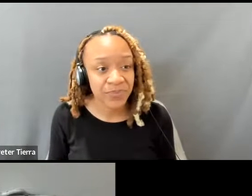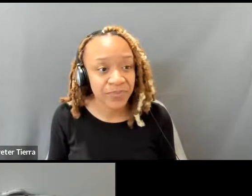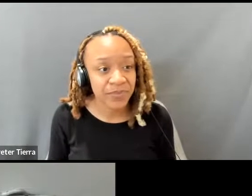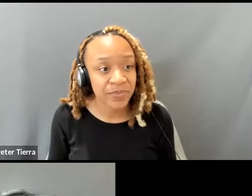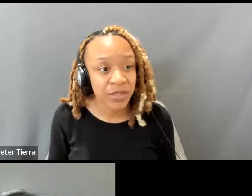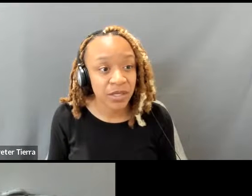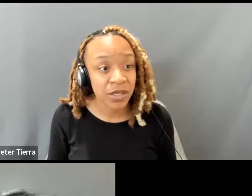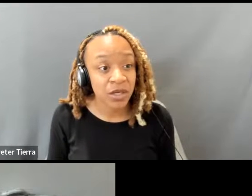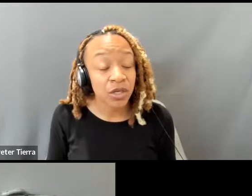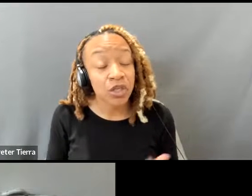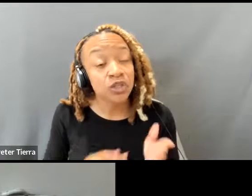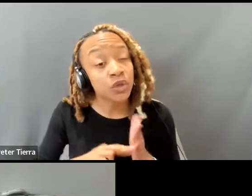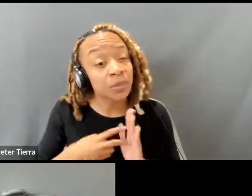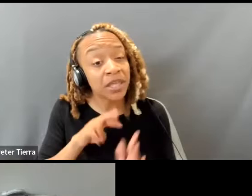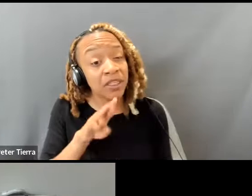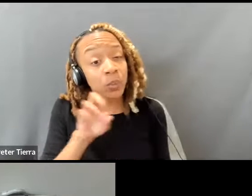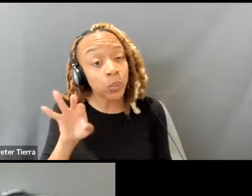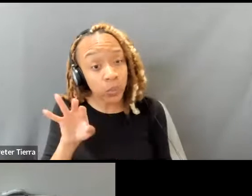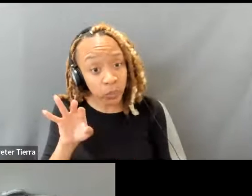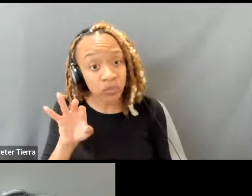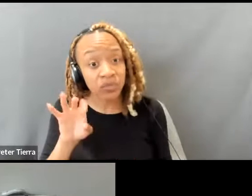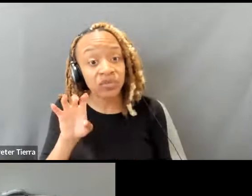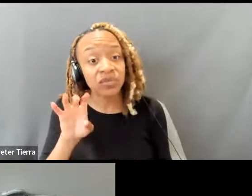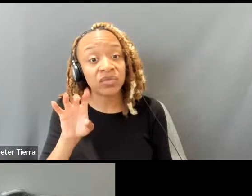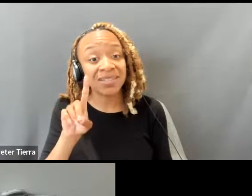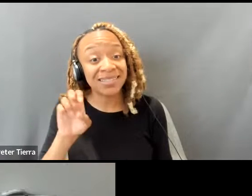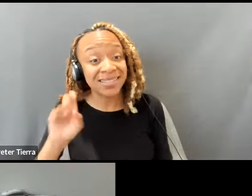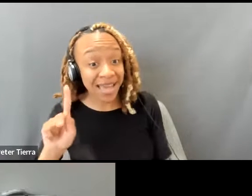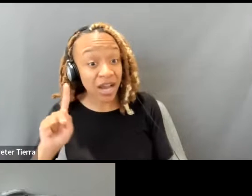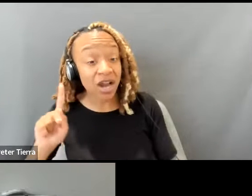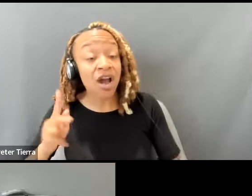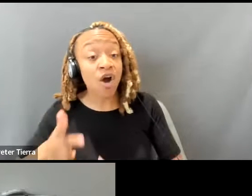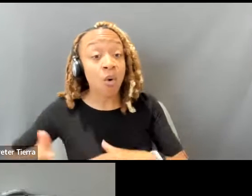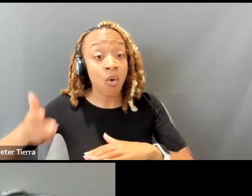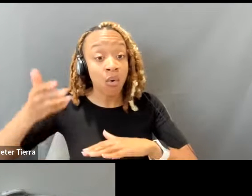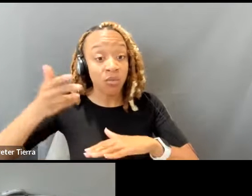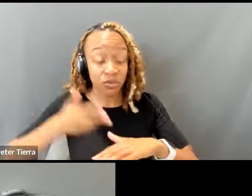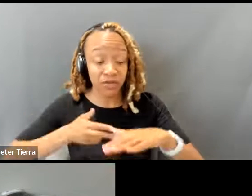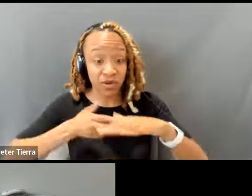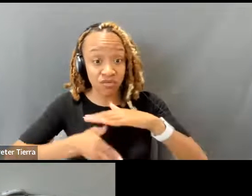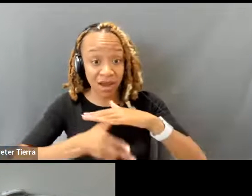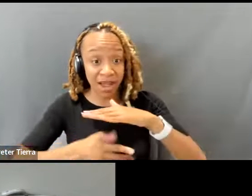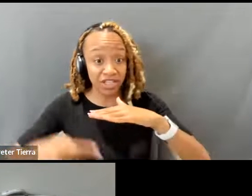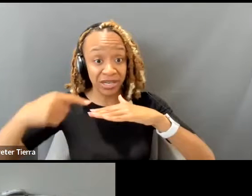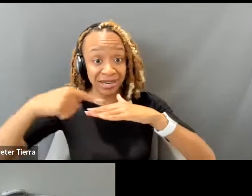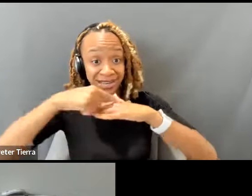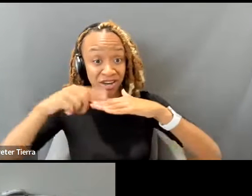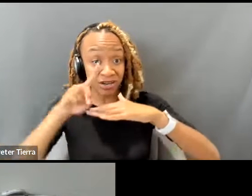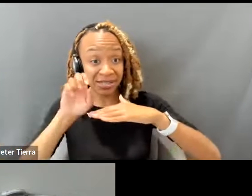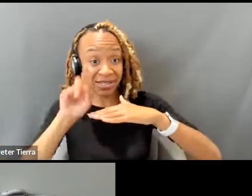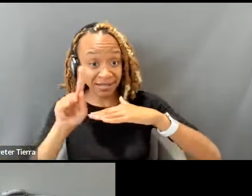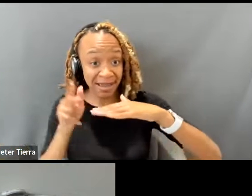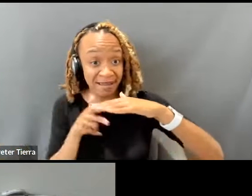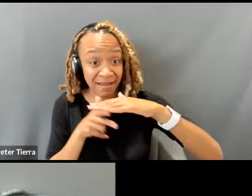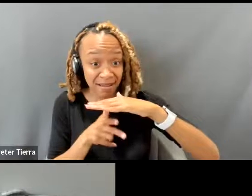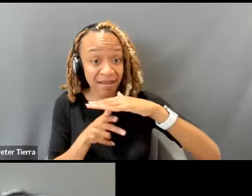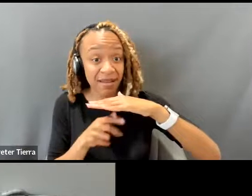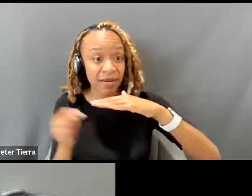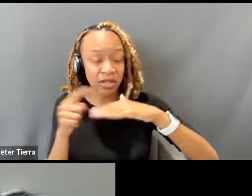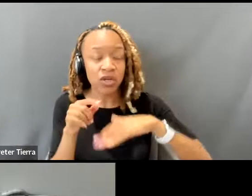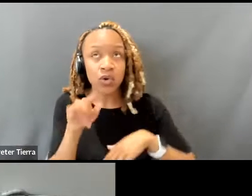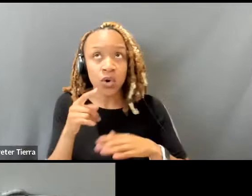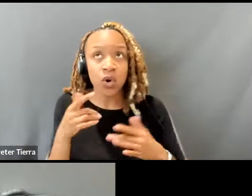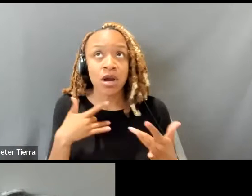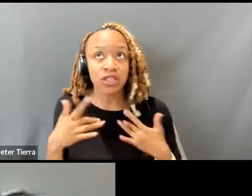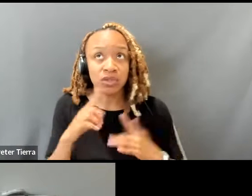their house. You mean the rooftop deck on top of the garage, or which? Yeah. Which okay, so your concern is the rooftop deck